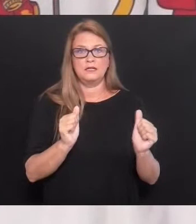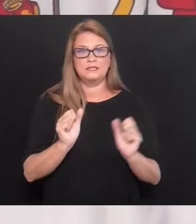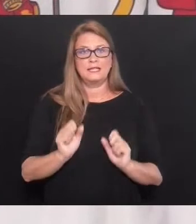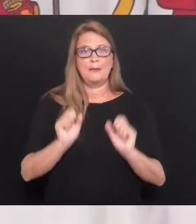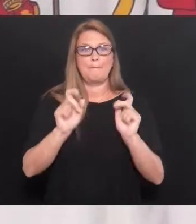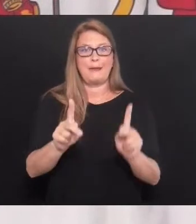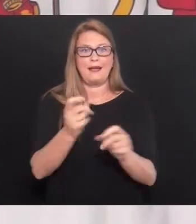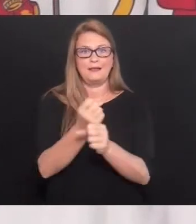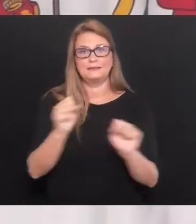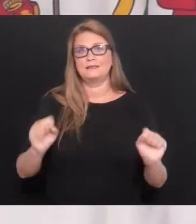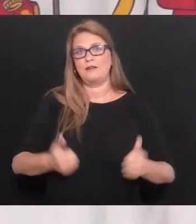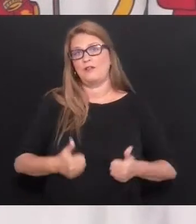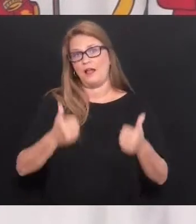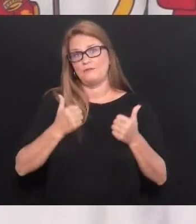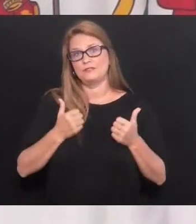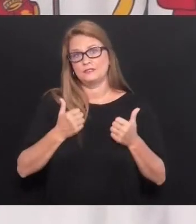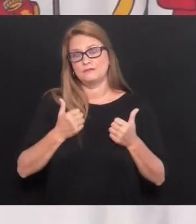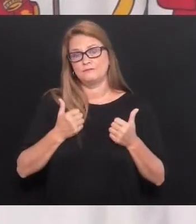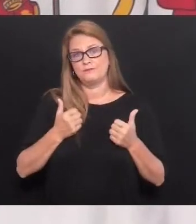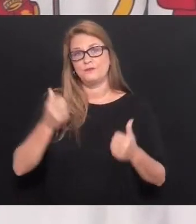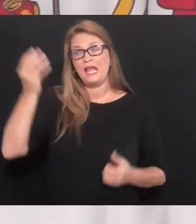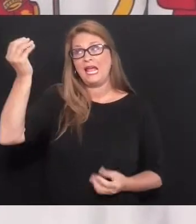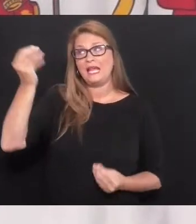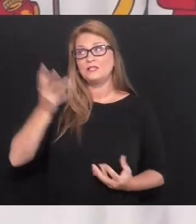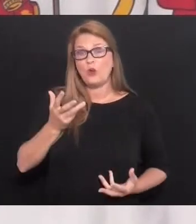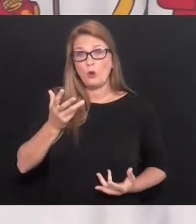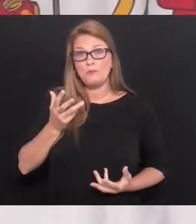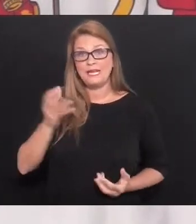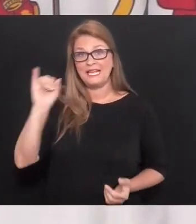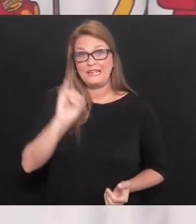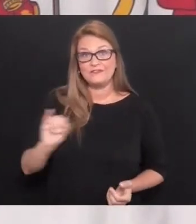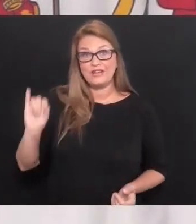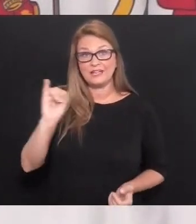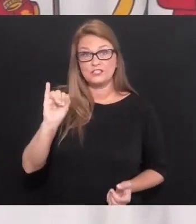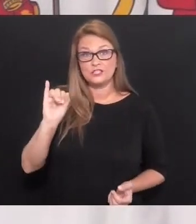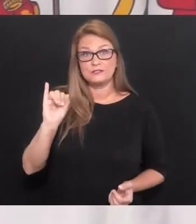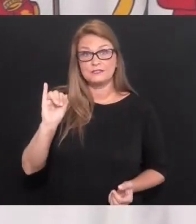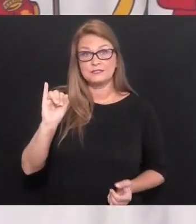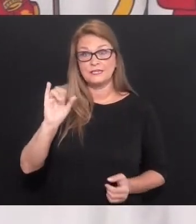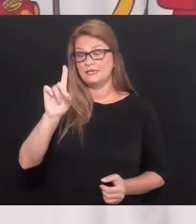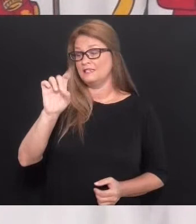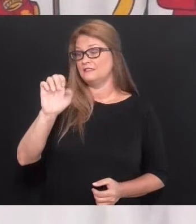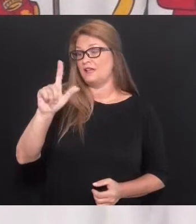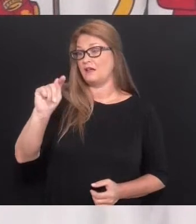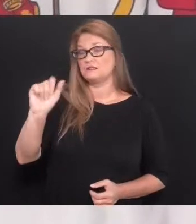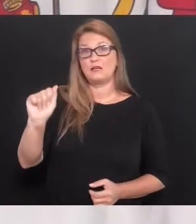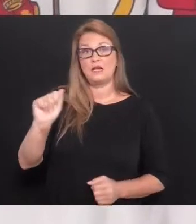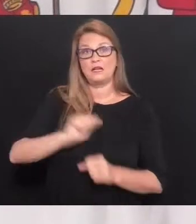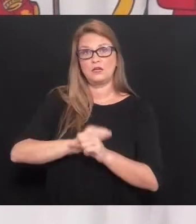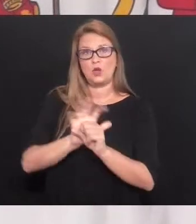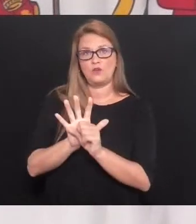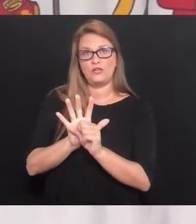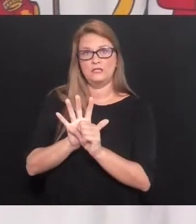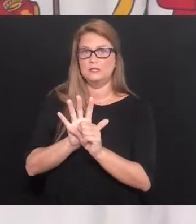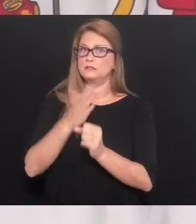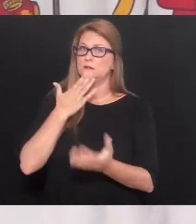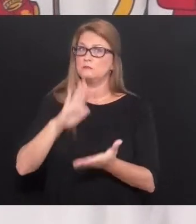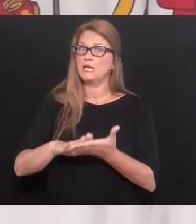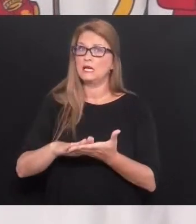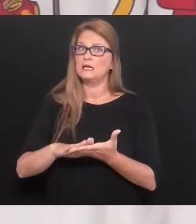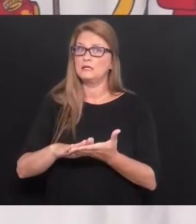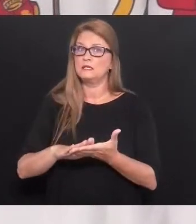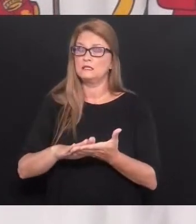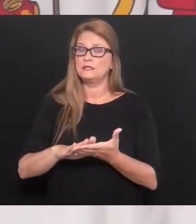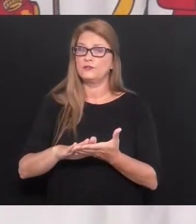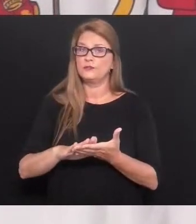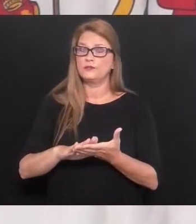save lives. He told me of how infectious the Delta variant is, way, way, way beyond